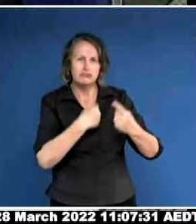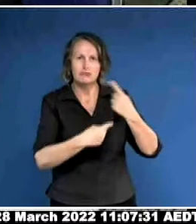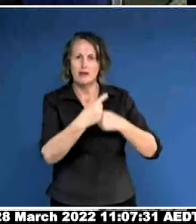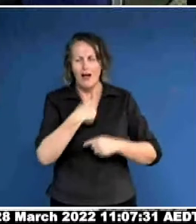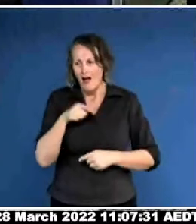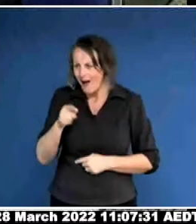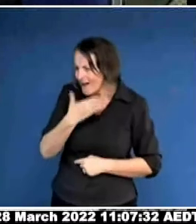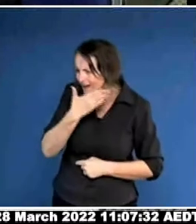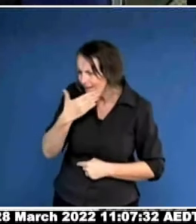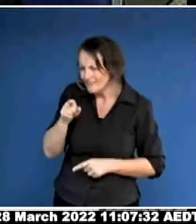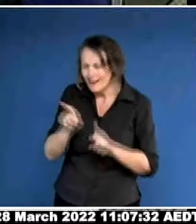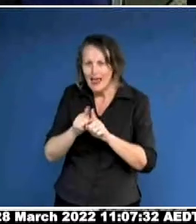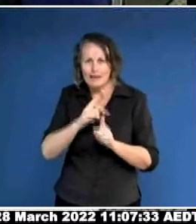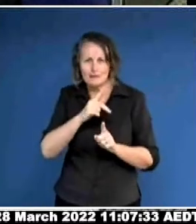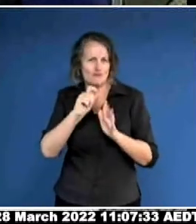princess.